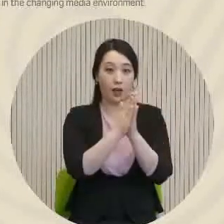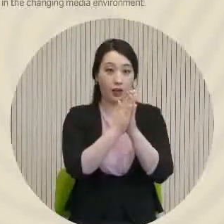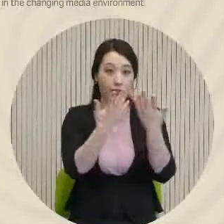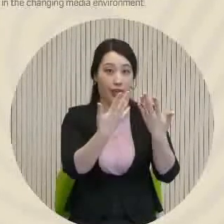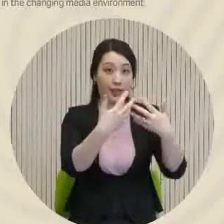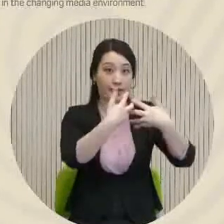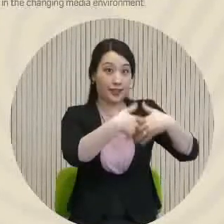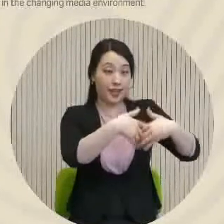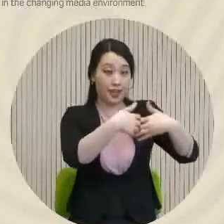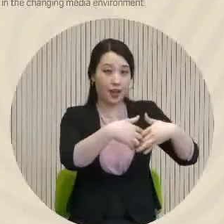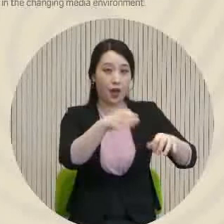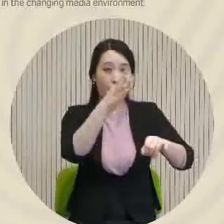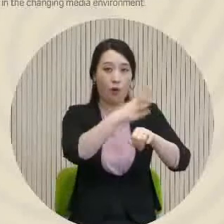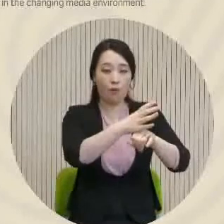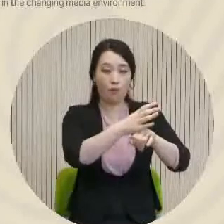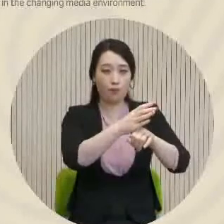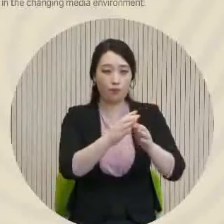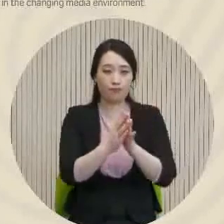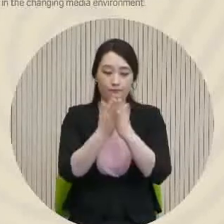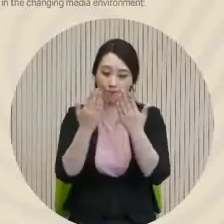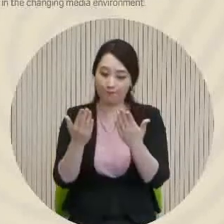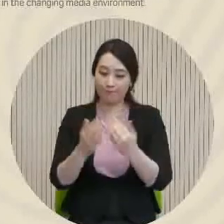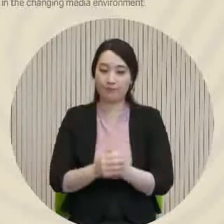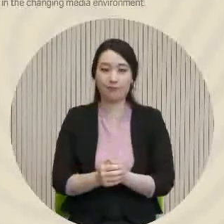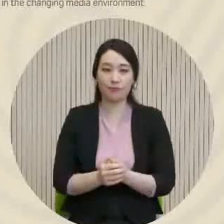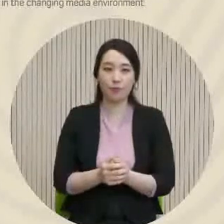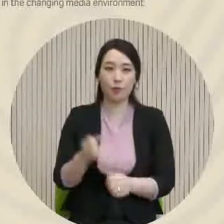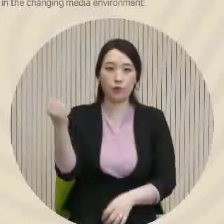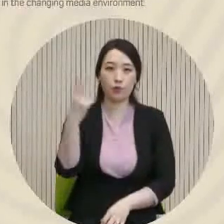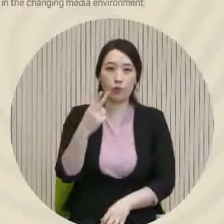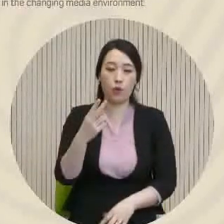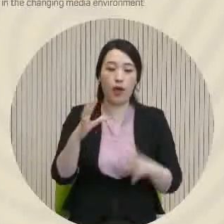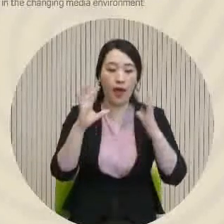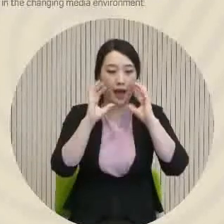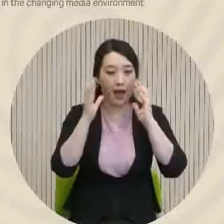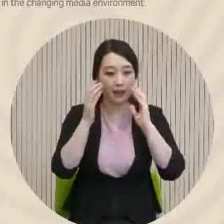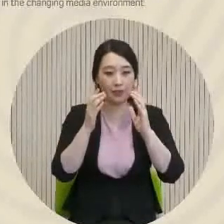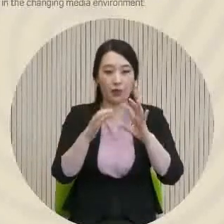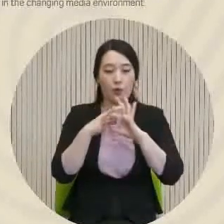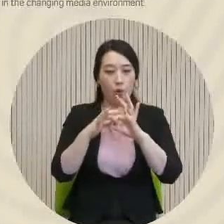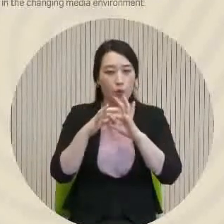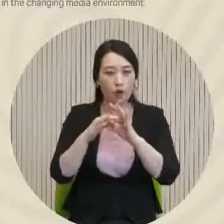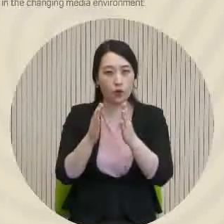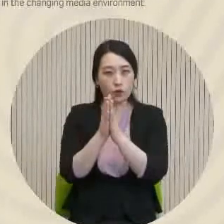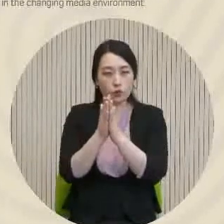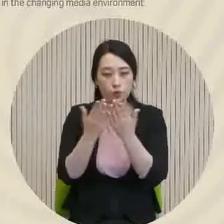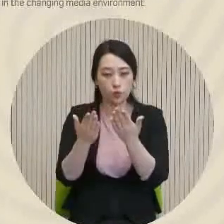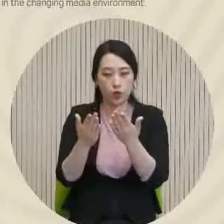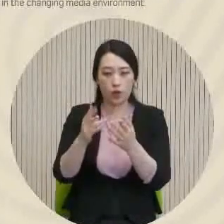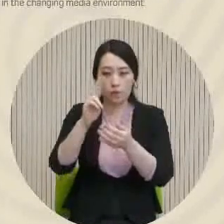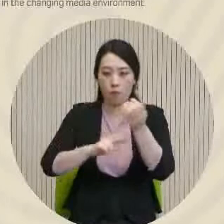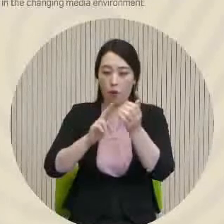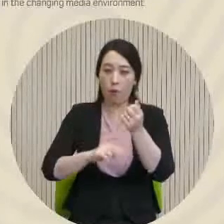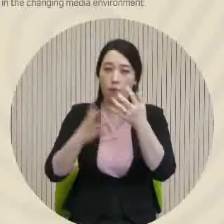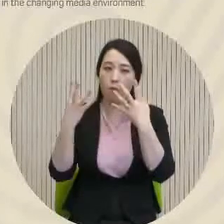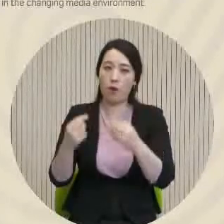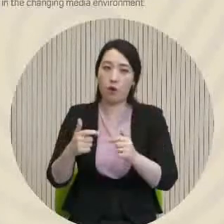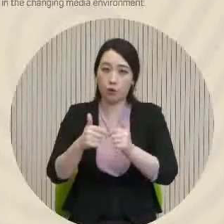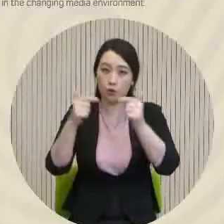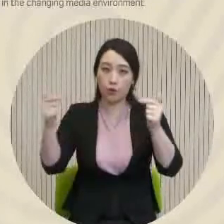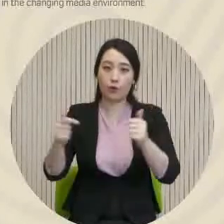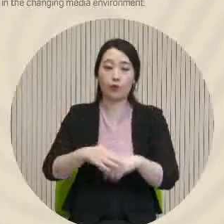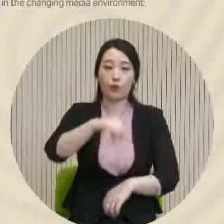reading. Actually, the e-book terminal equipment or the PC or the tablets are enjoying the increase